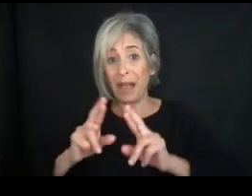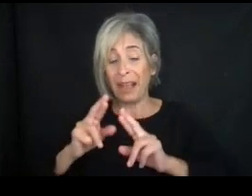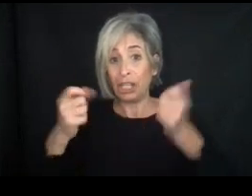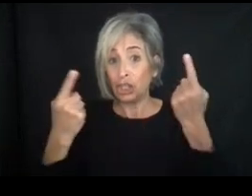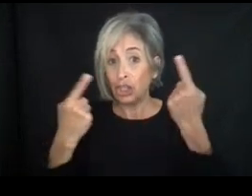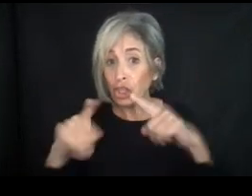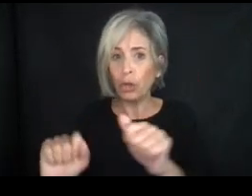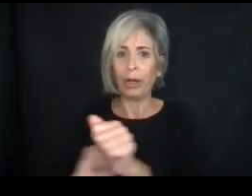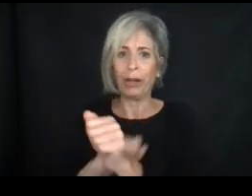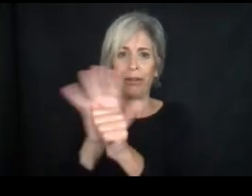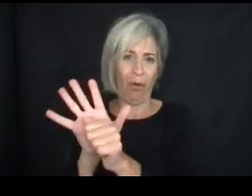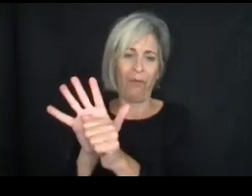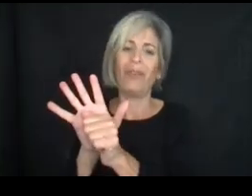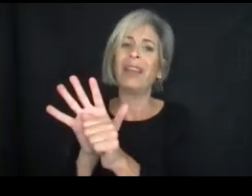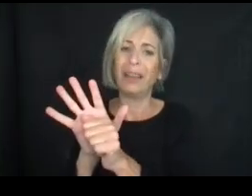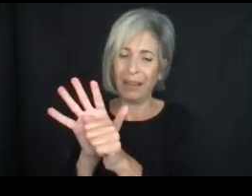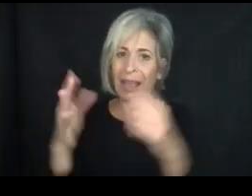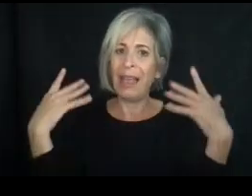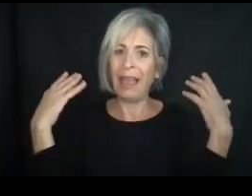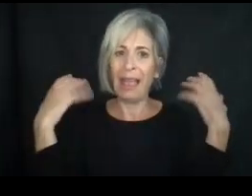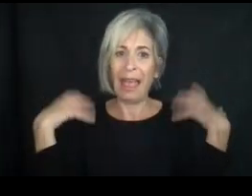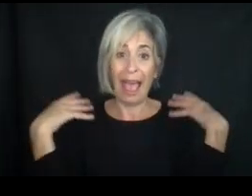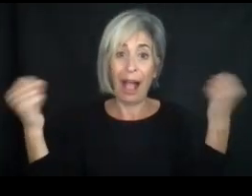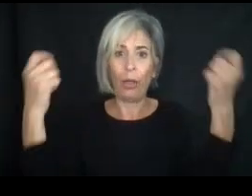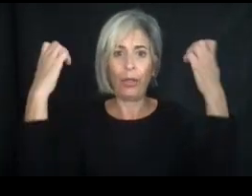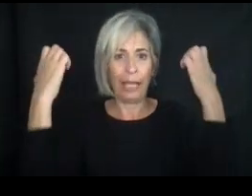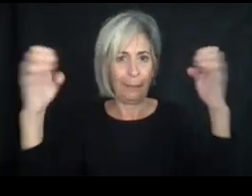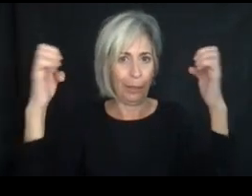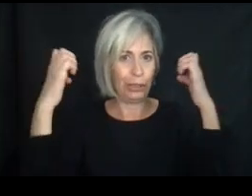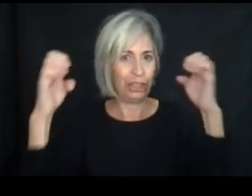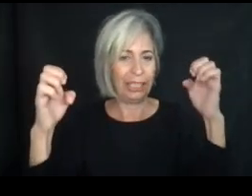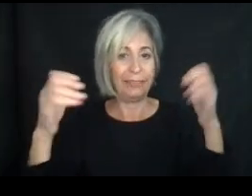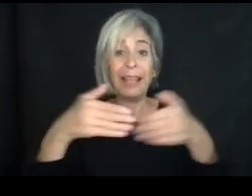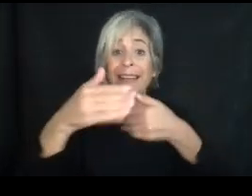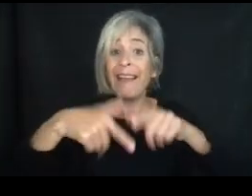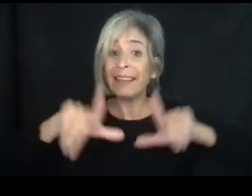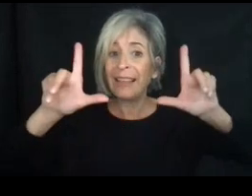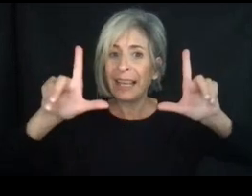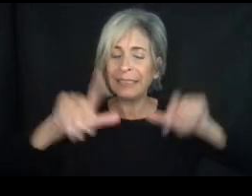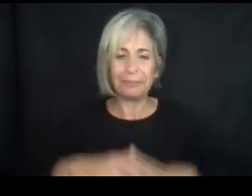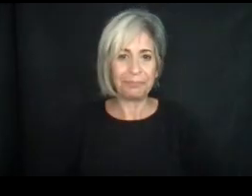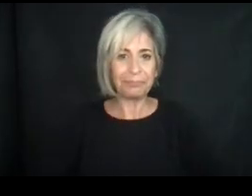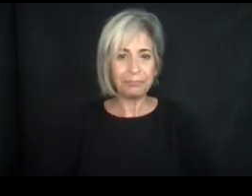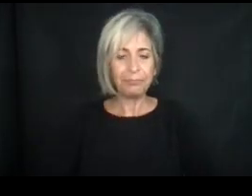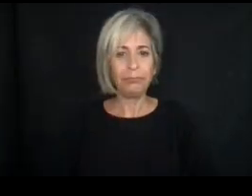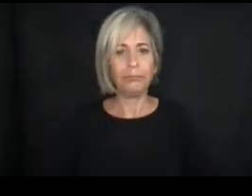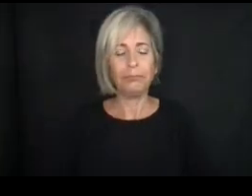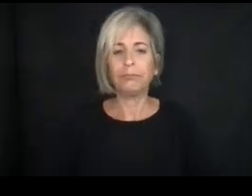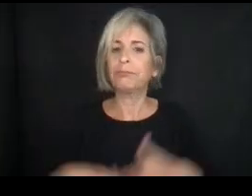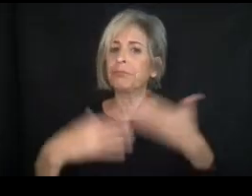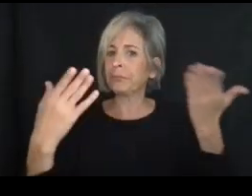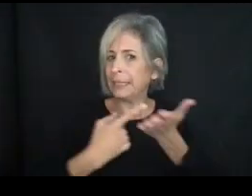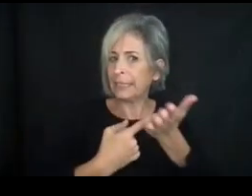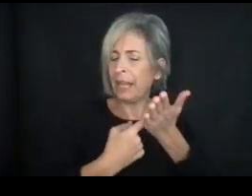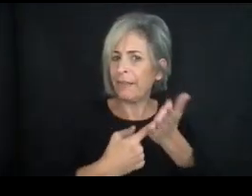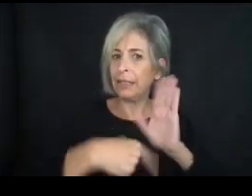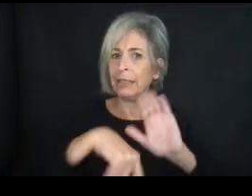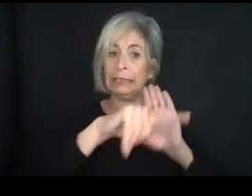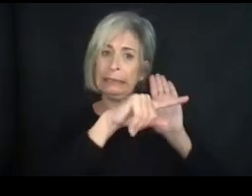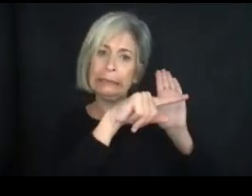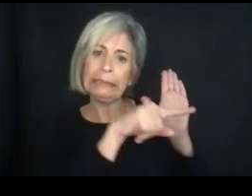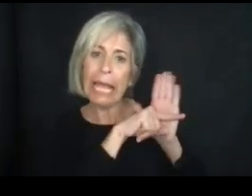the COVID-19 health emergency. Next slide. So let's talk about the